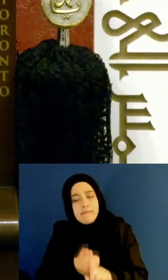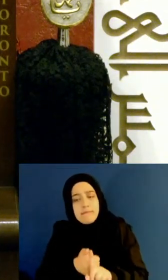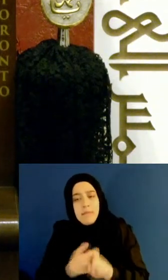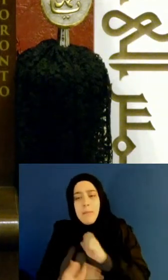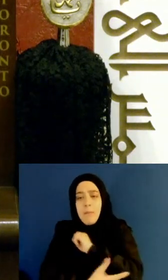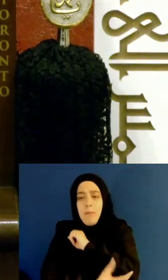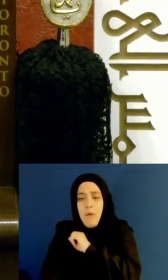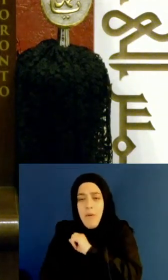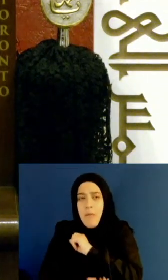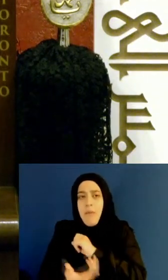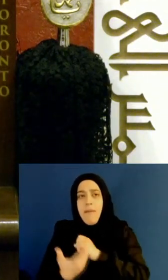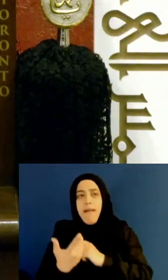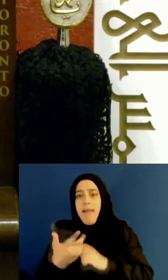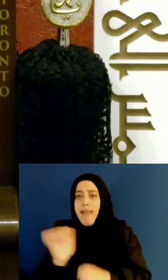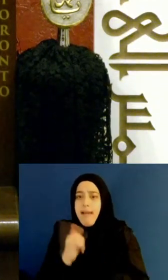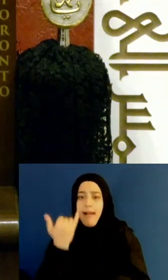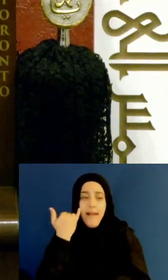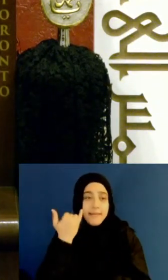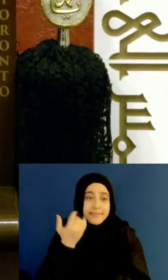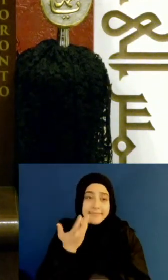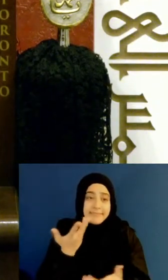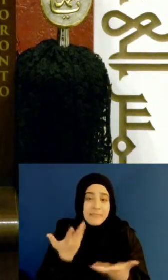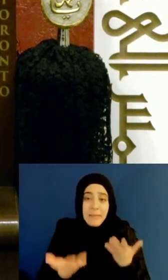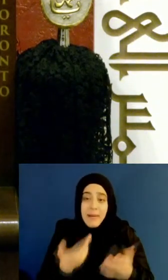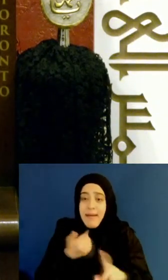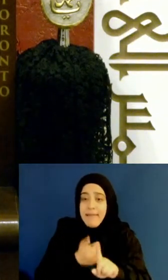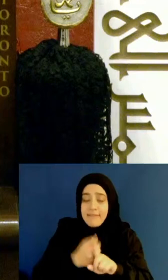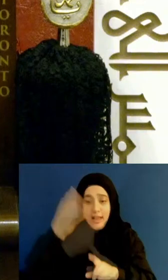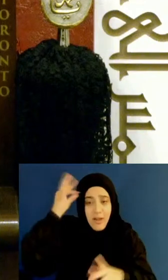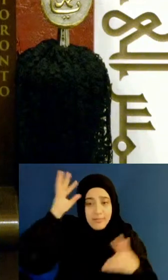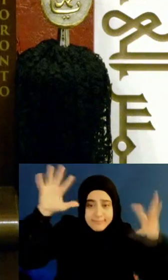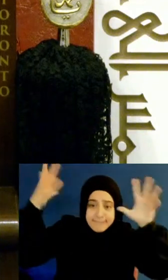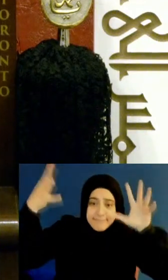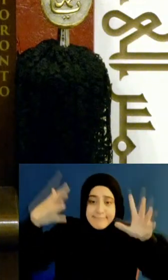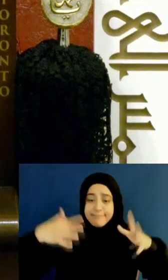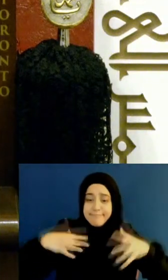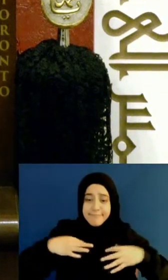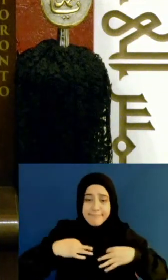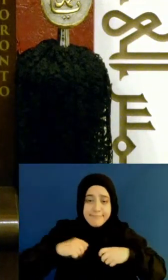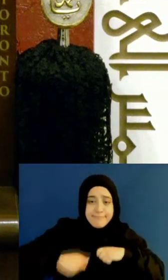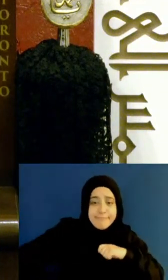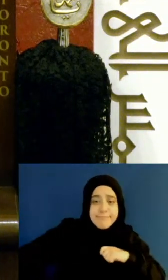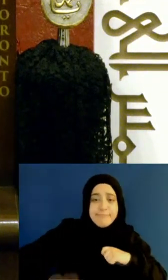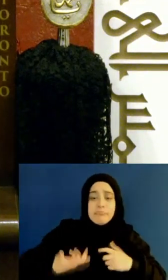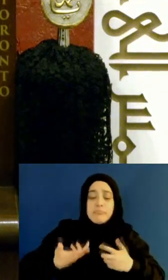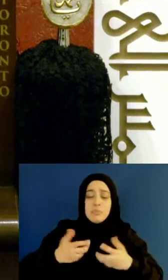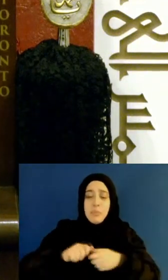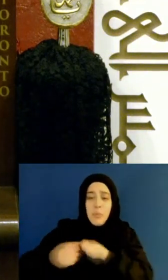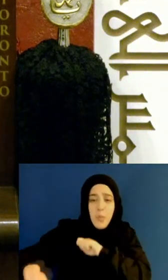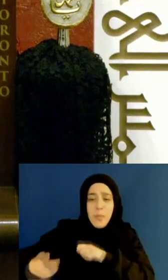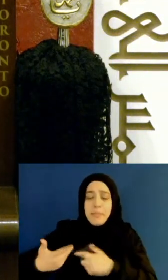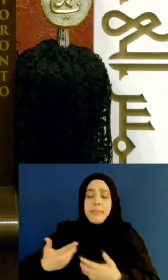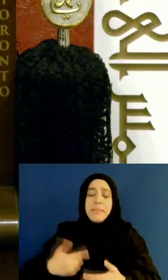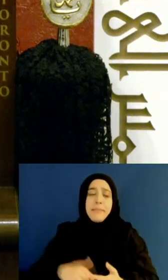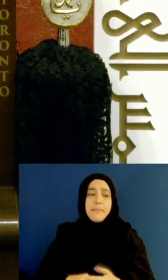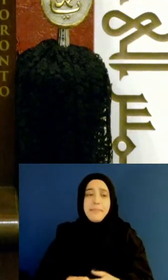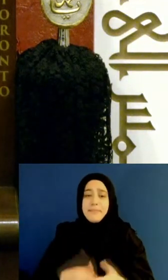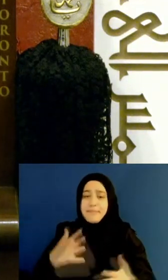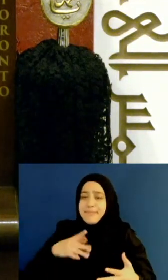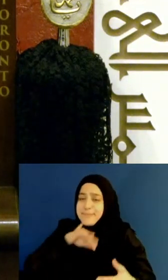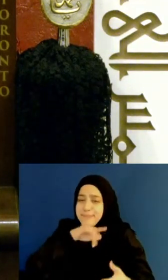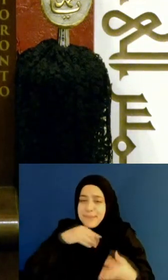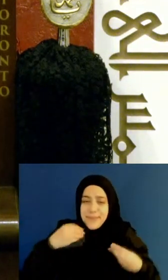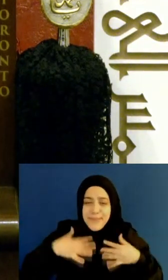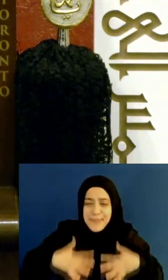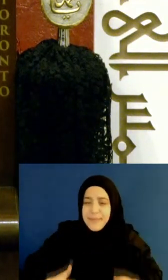best of body hygiene or his clothes were torn, it was apparent. He came and he sat in the halaqa after asking the